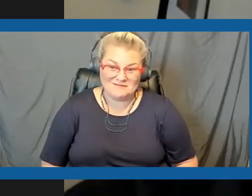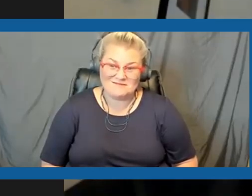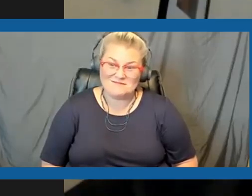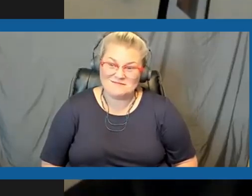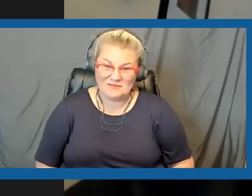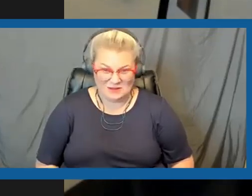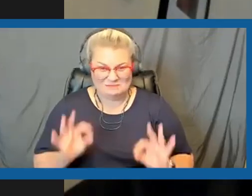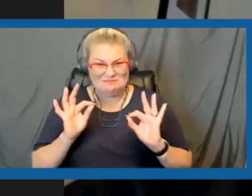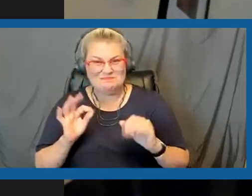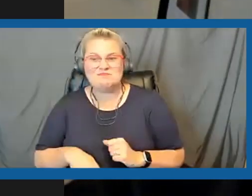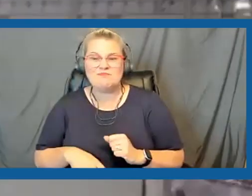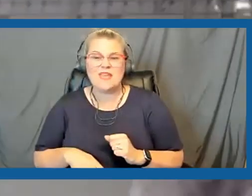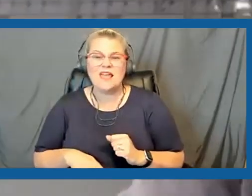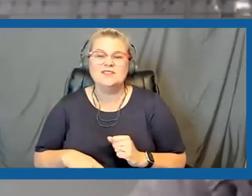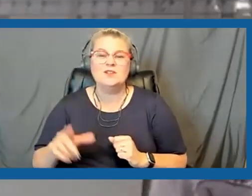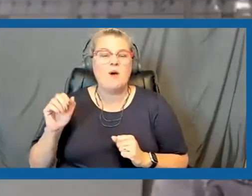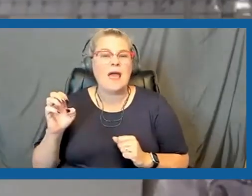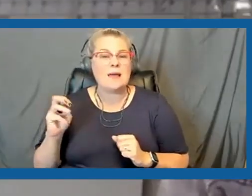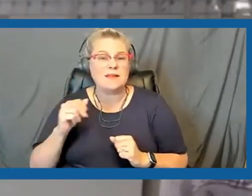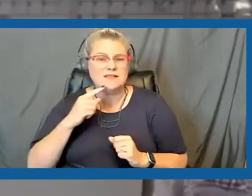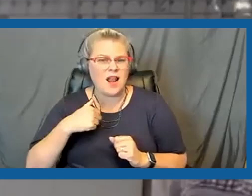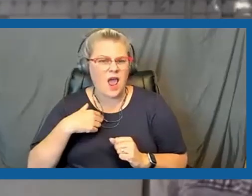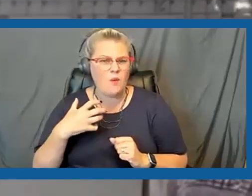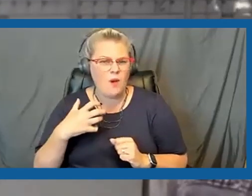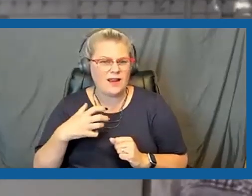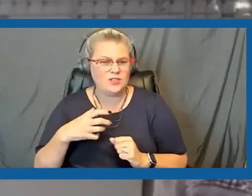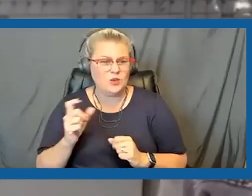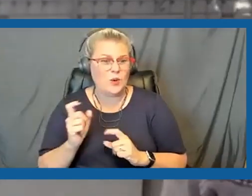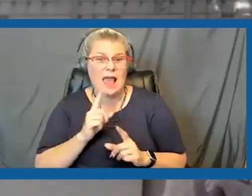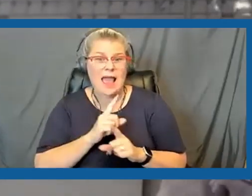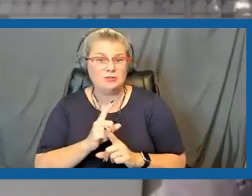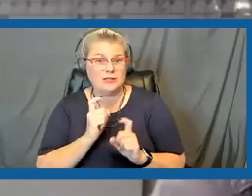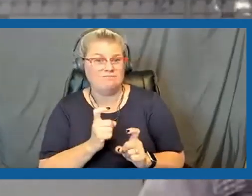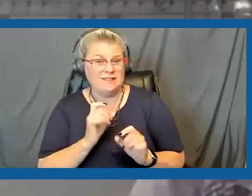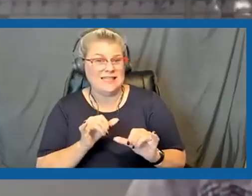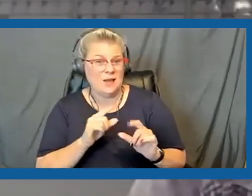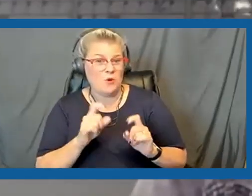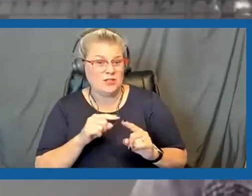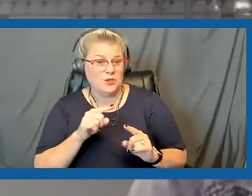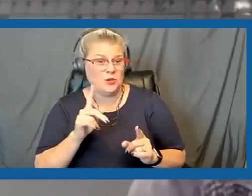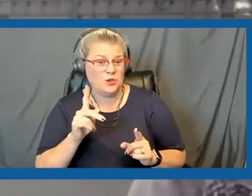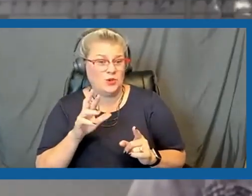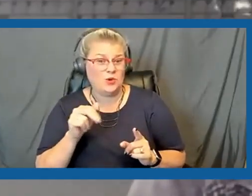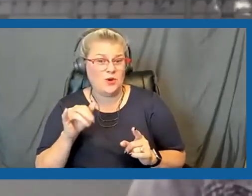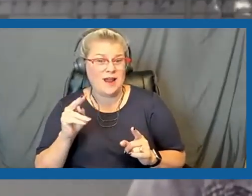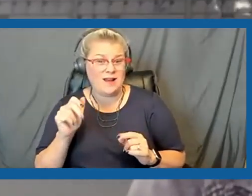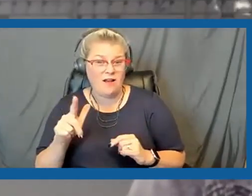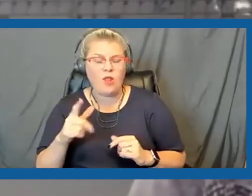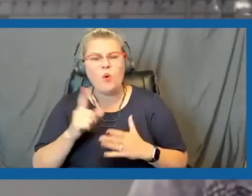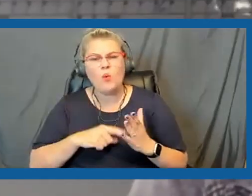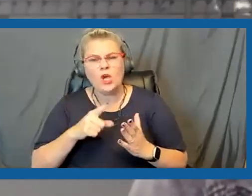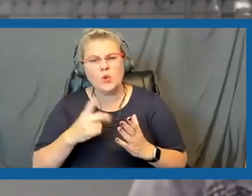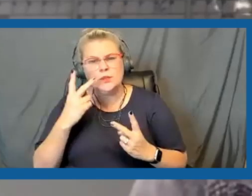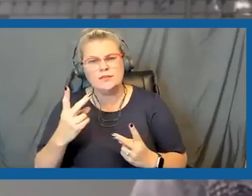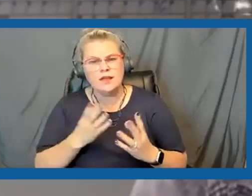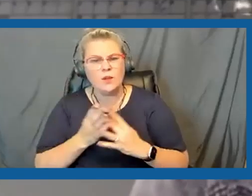100%. I wanted to extend that same question to you, as you know, what you see through the DNC